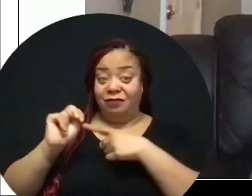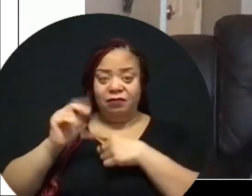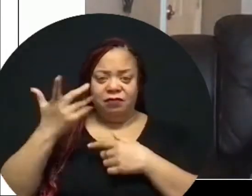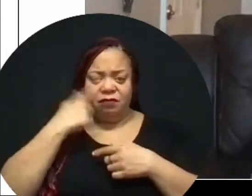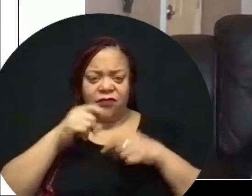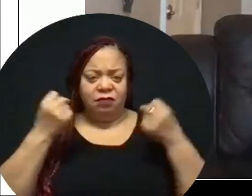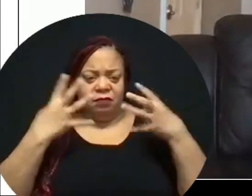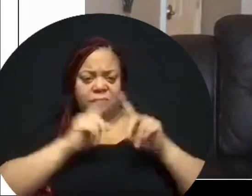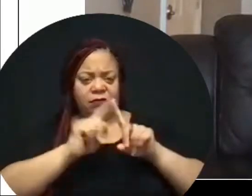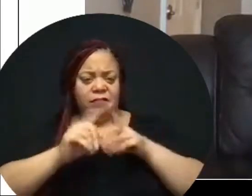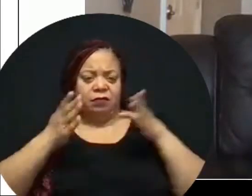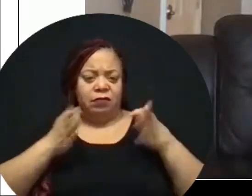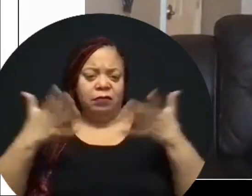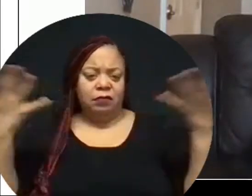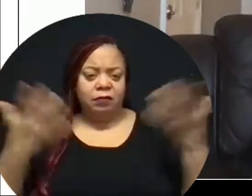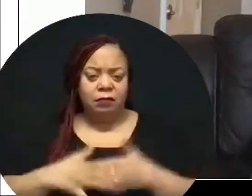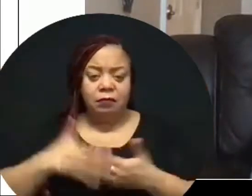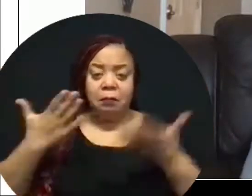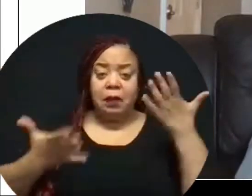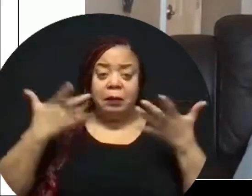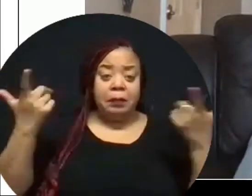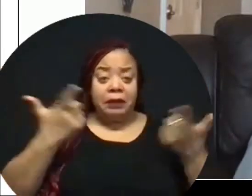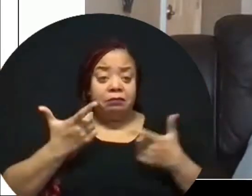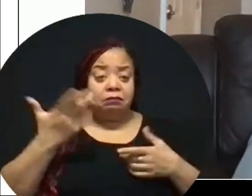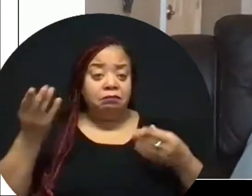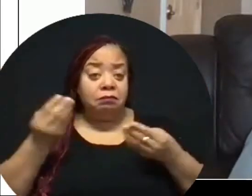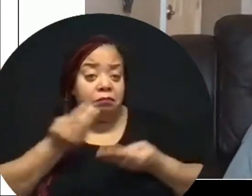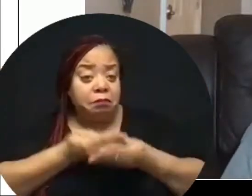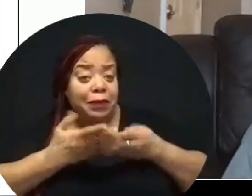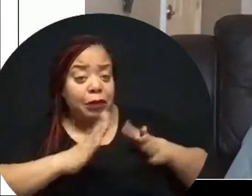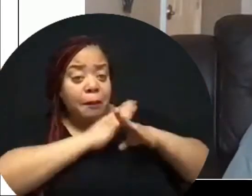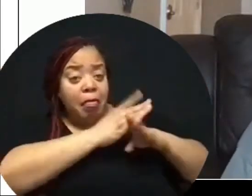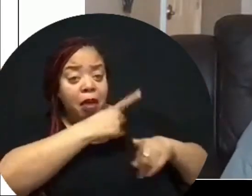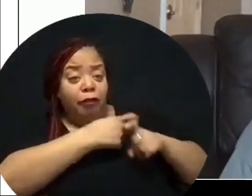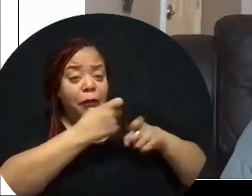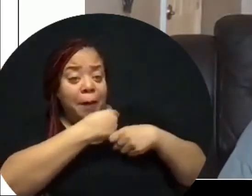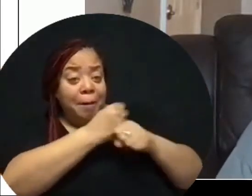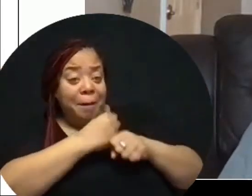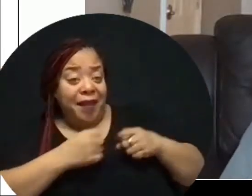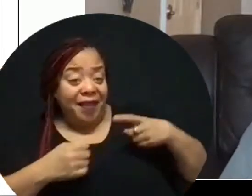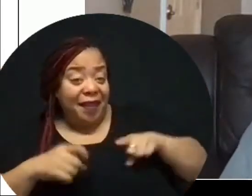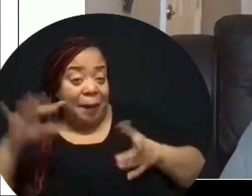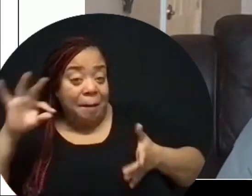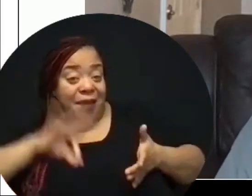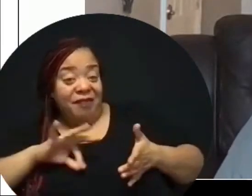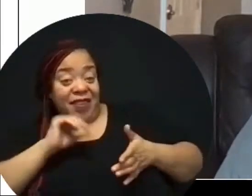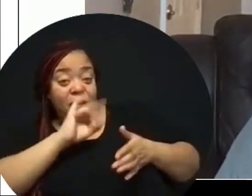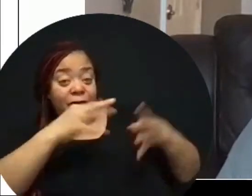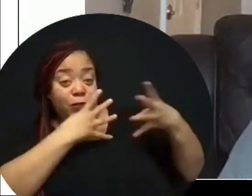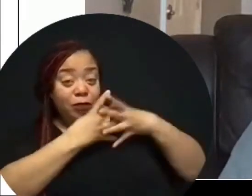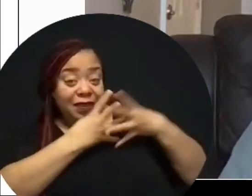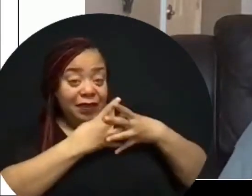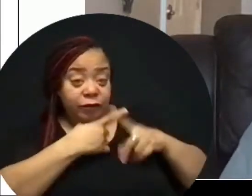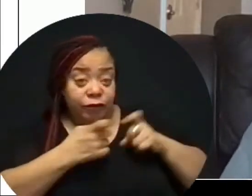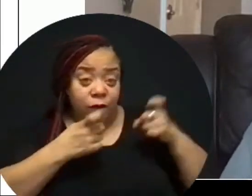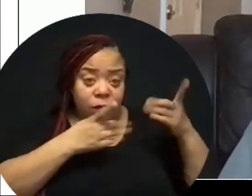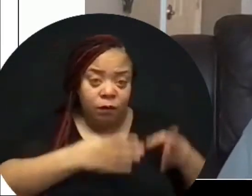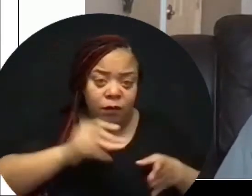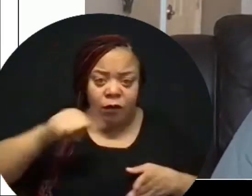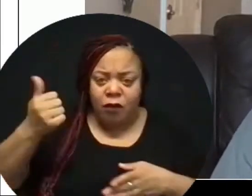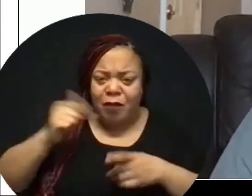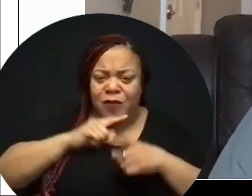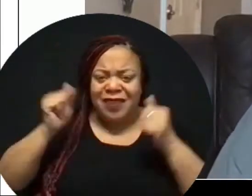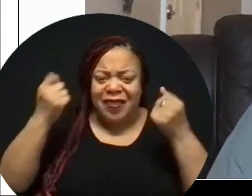think when it is talking about this, we can't think of just in theory. We can't think about just in conversation.